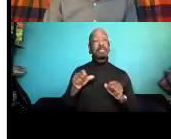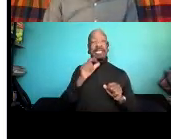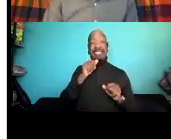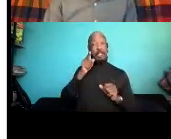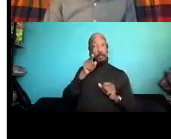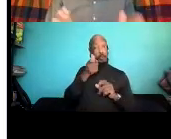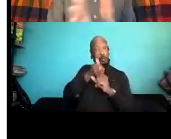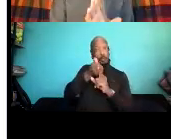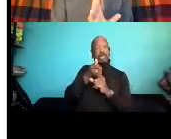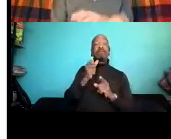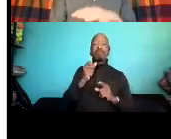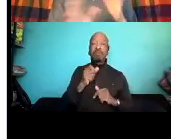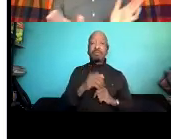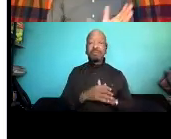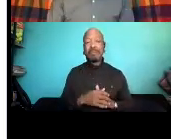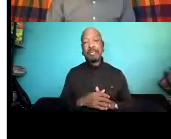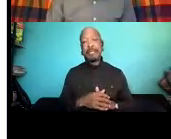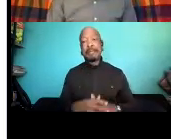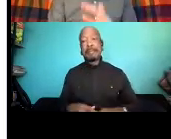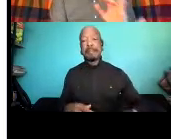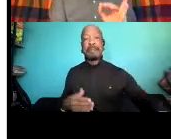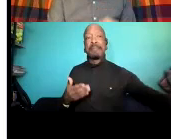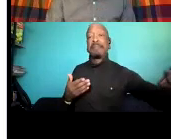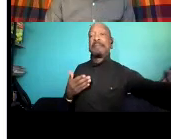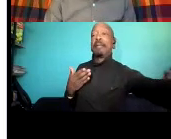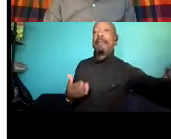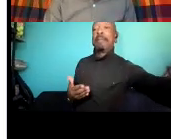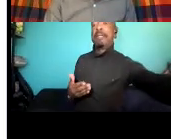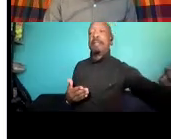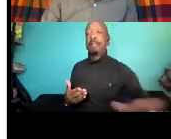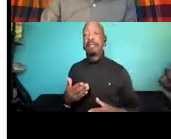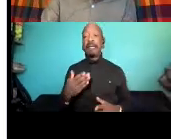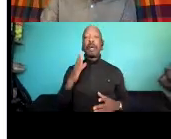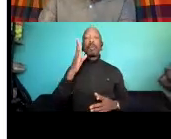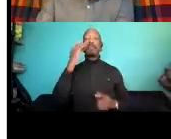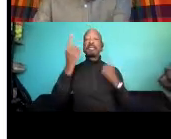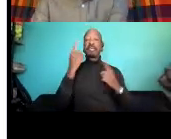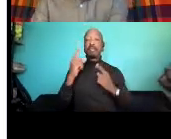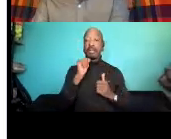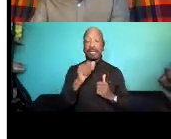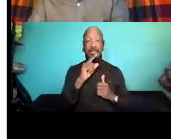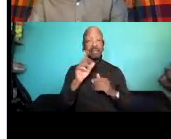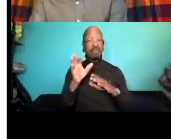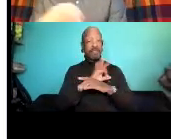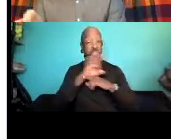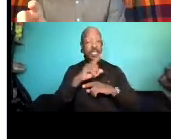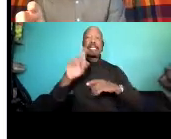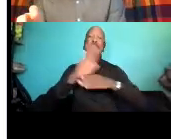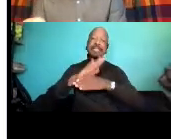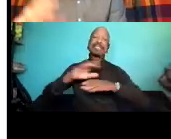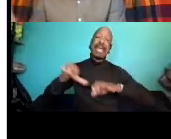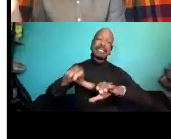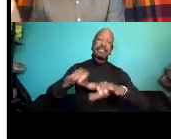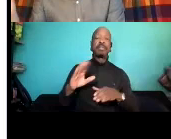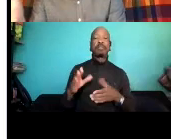doing something that could be construed as not being within the business activities of your business. So sometimes